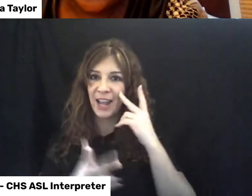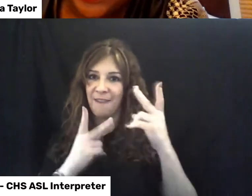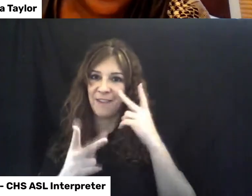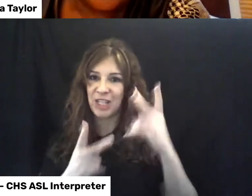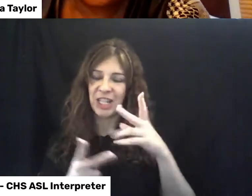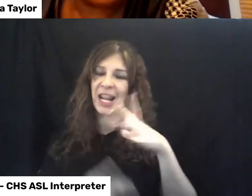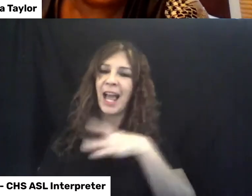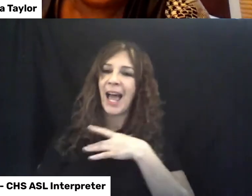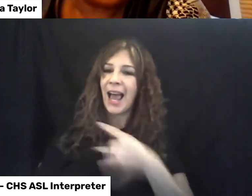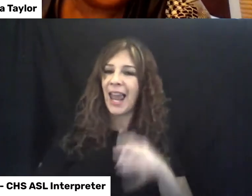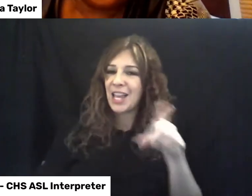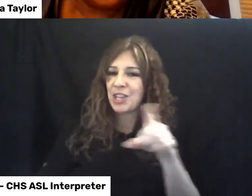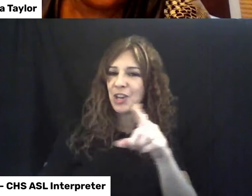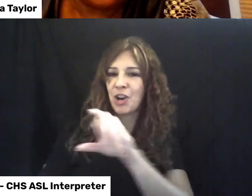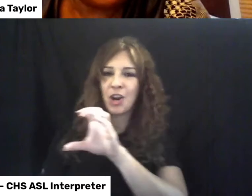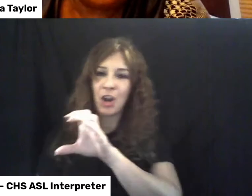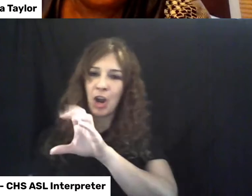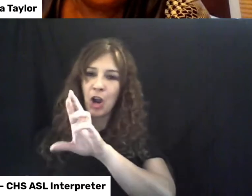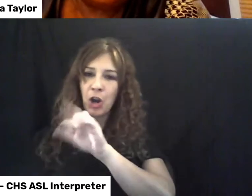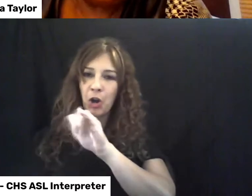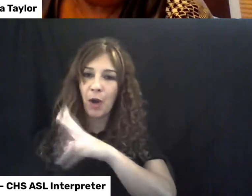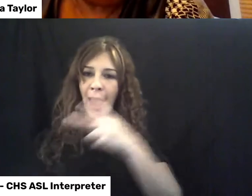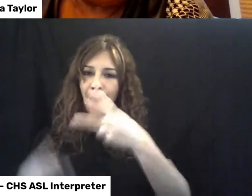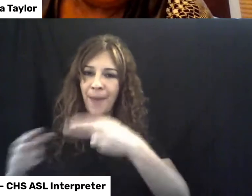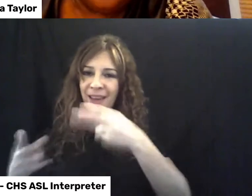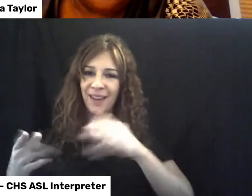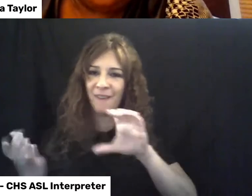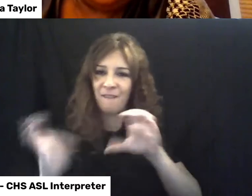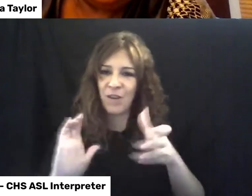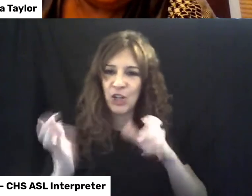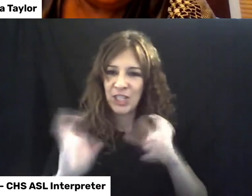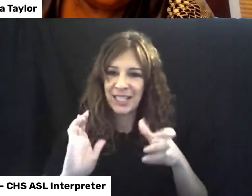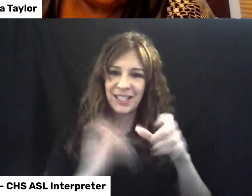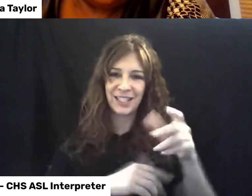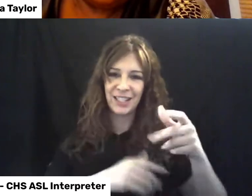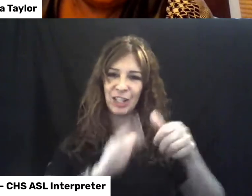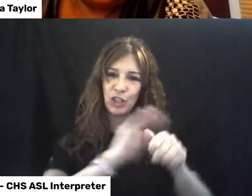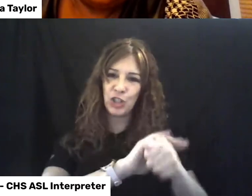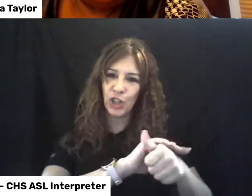the crab versus turtle. I love that. For me,